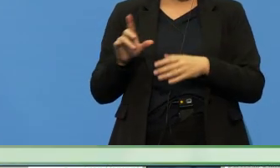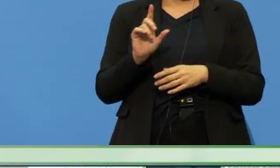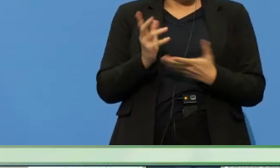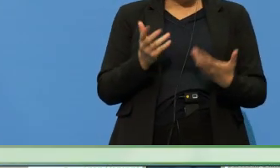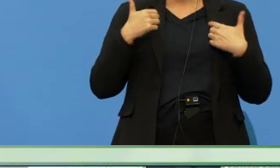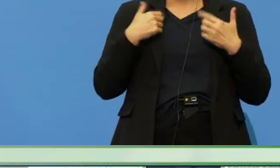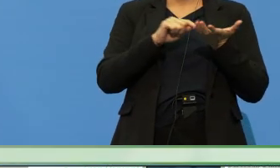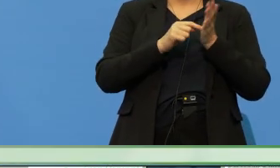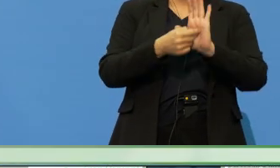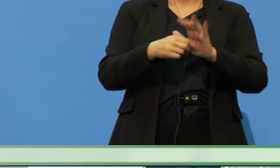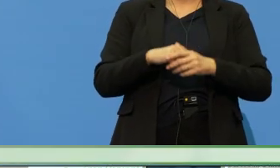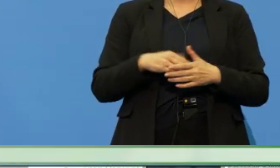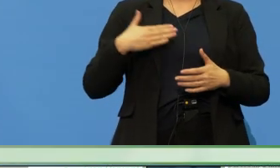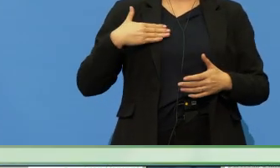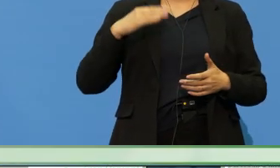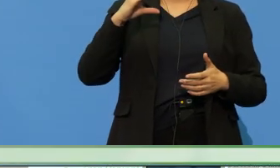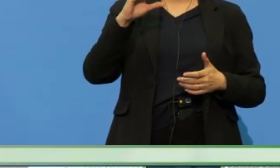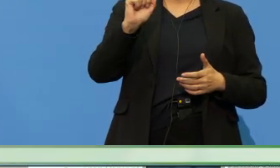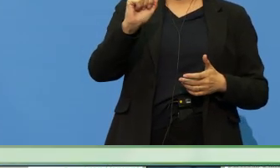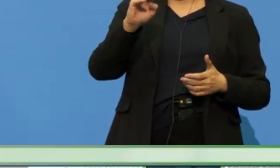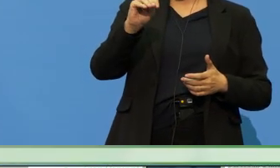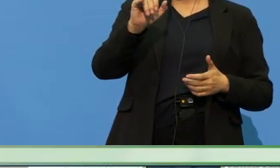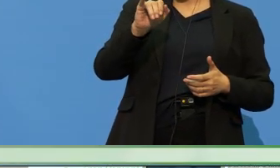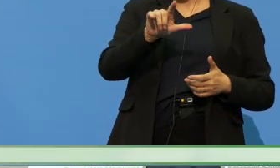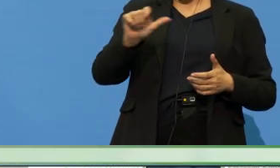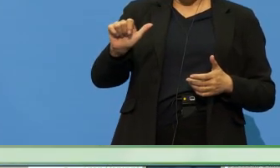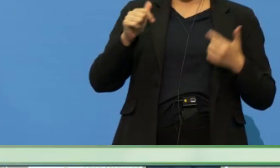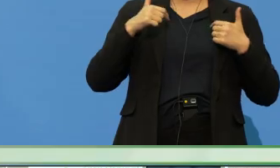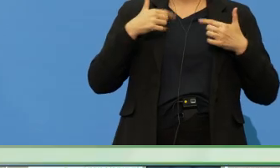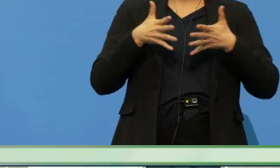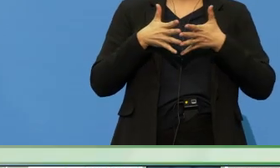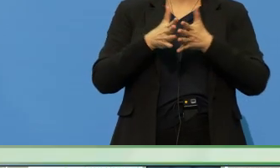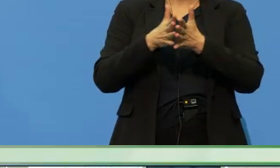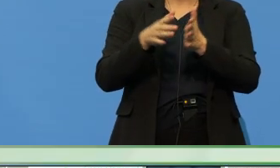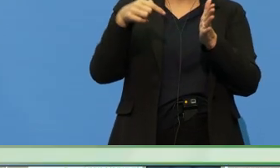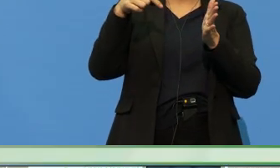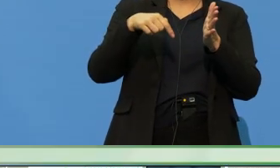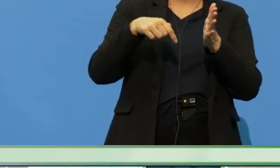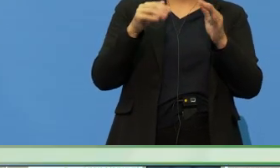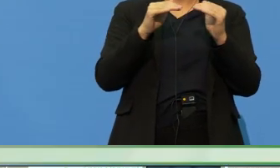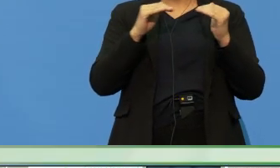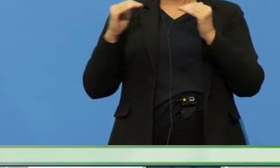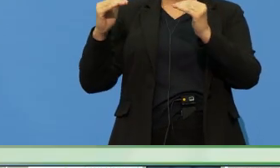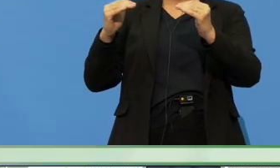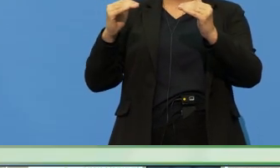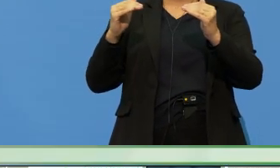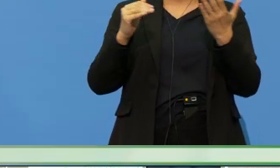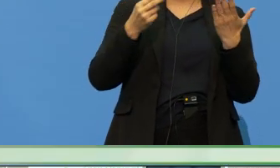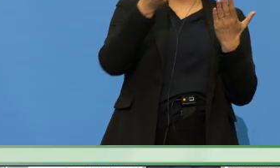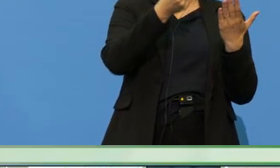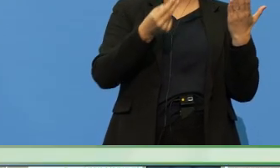Camilla, will briefly introduce the concept of universal design and how we can understand it, how we can understand